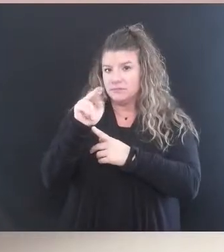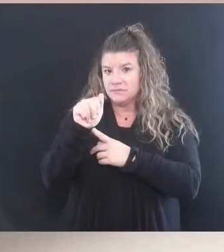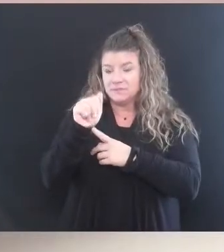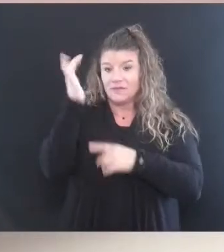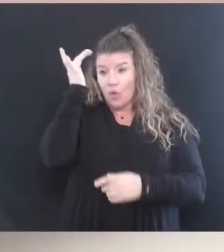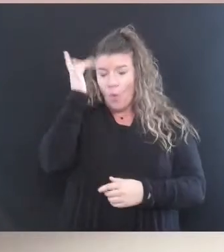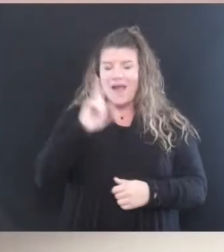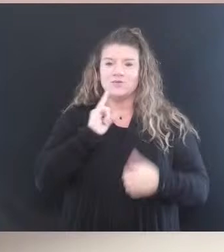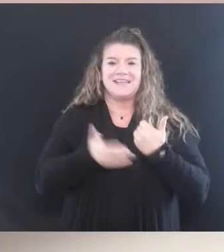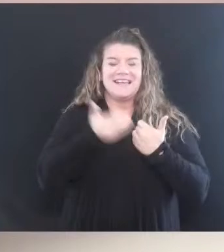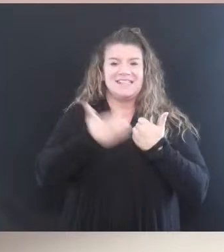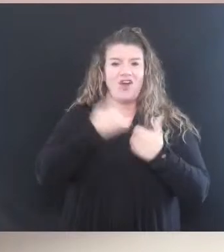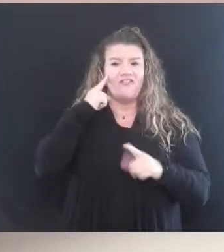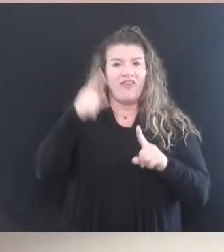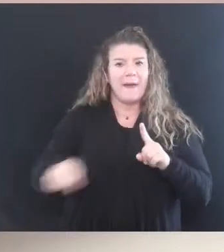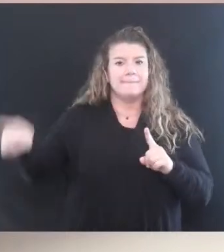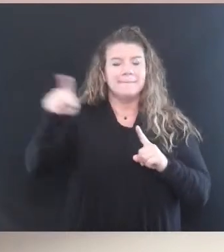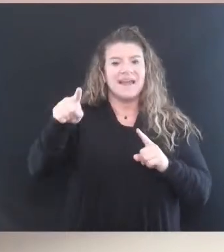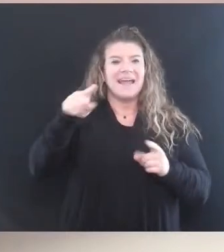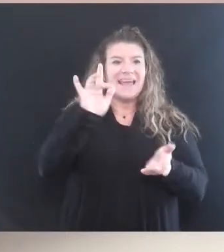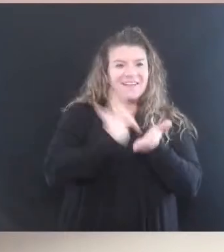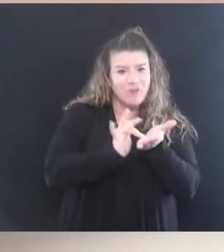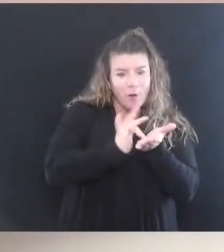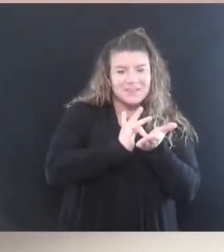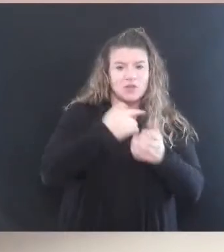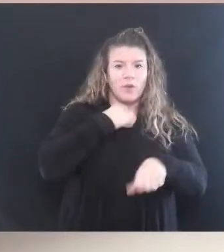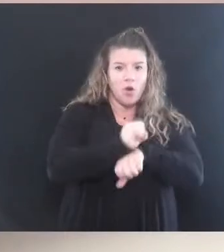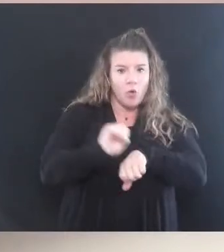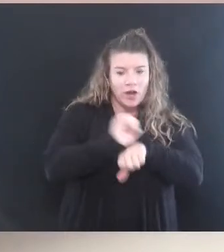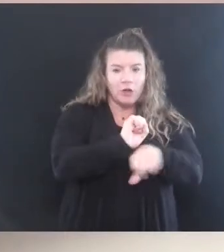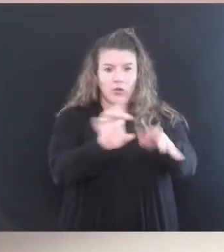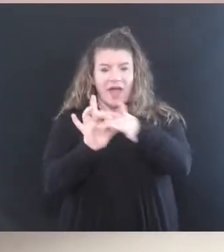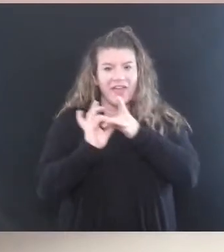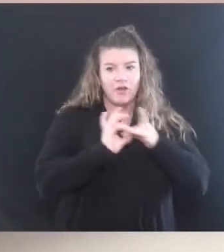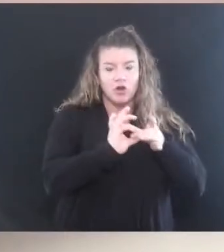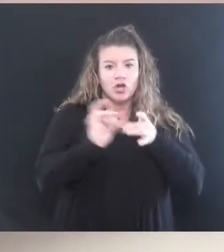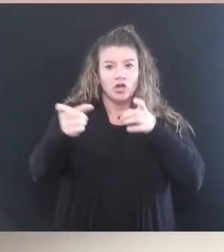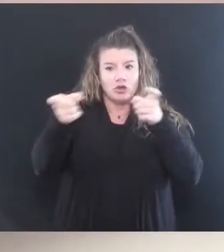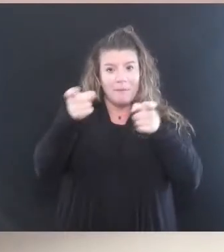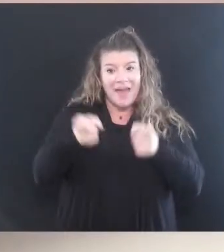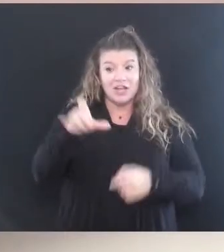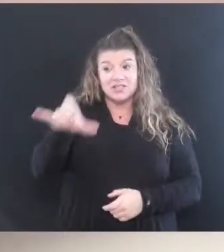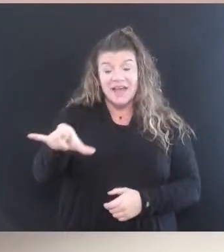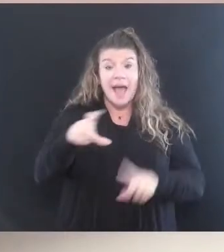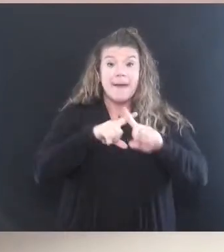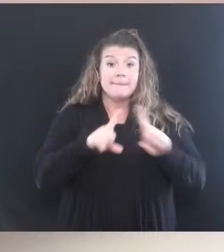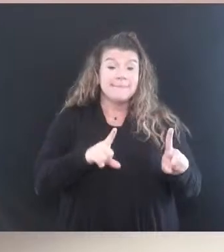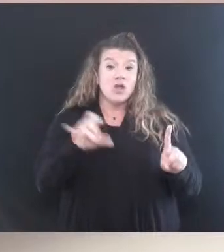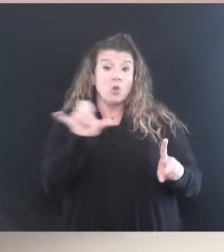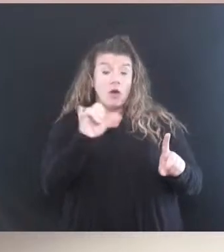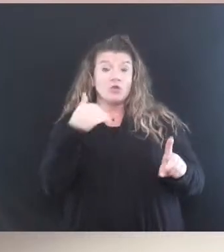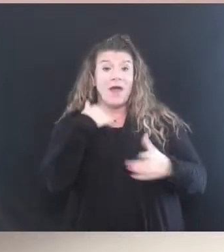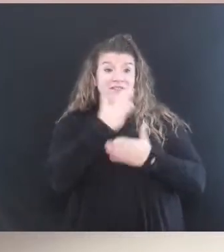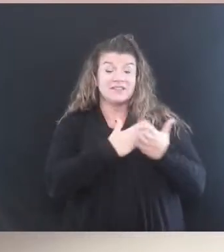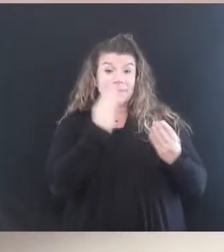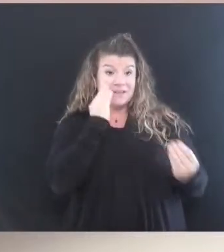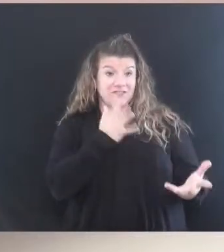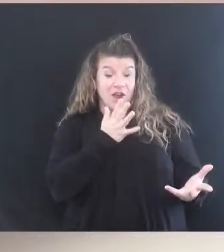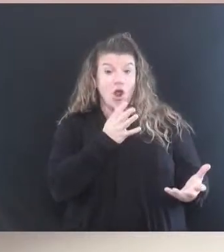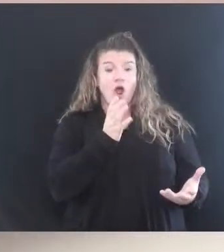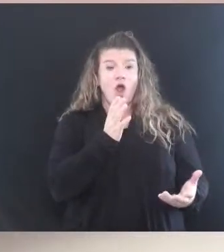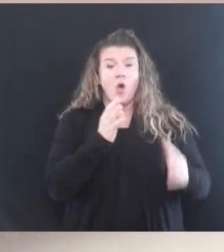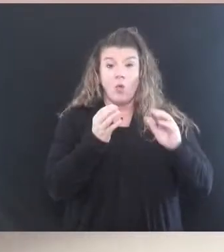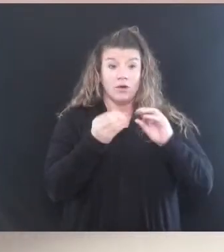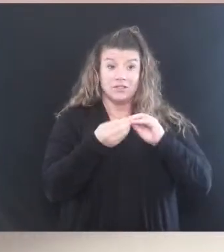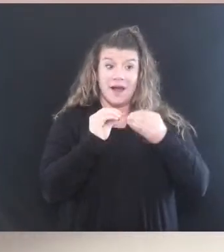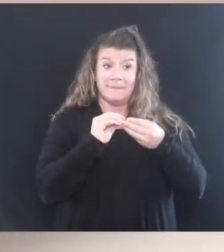because it was easier for them and the pharmacies that we were working with to manage. But you also have a case where we're a number of